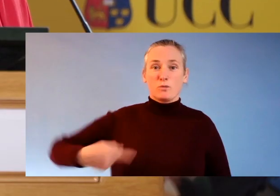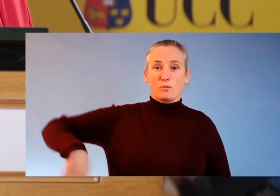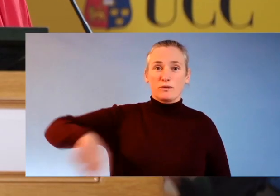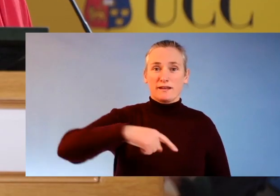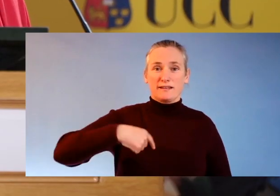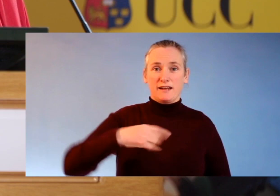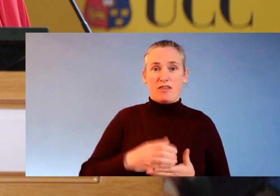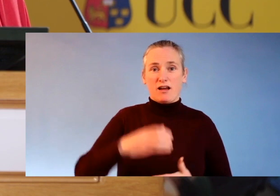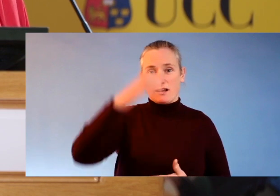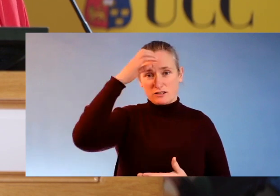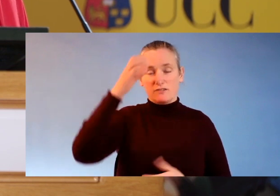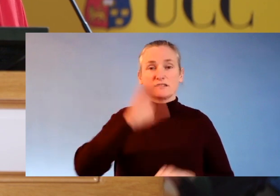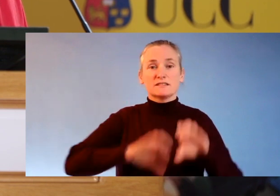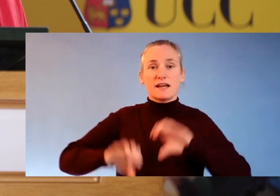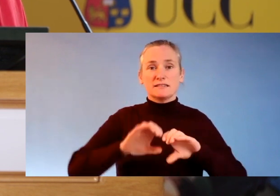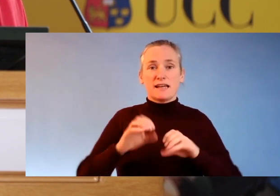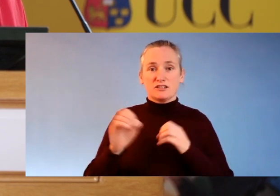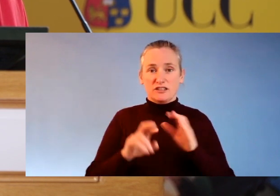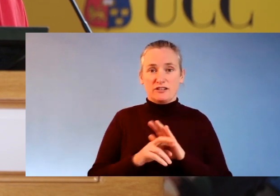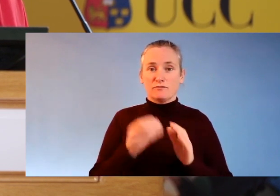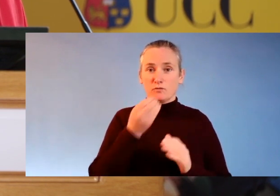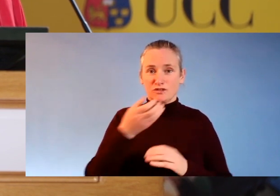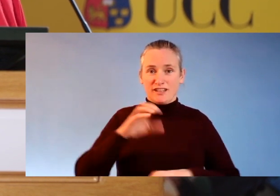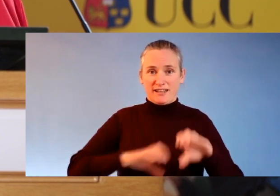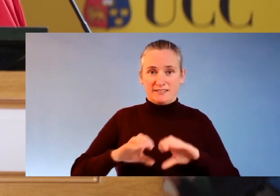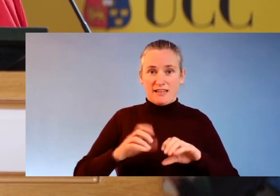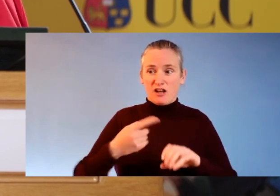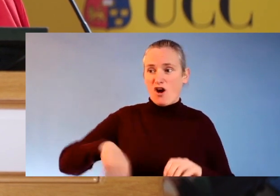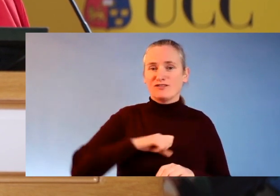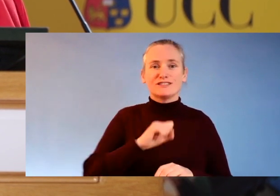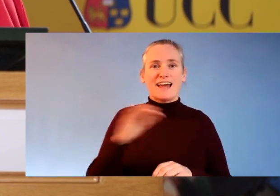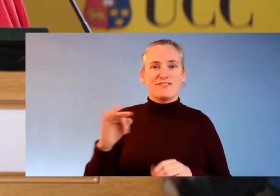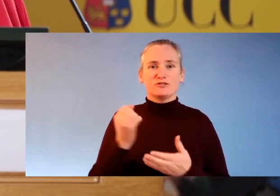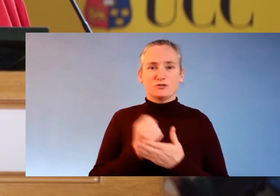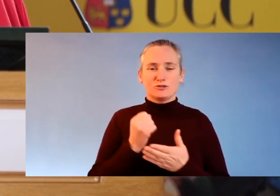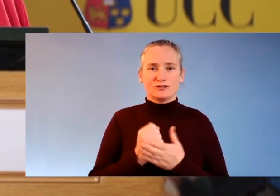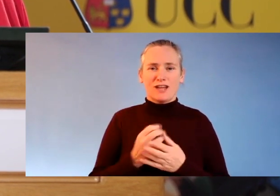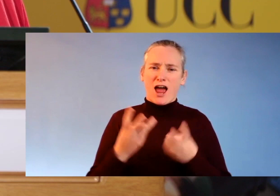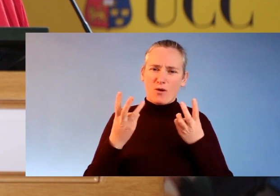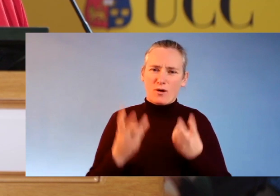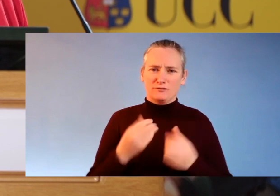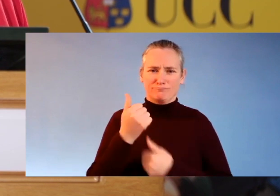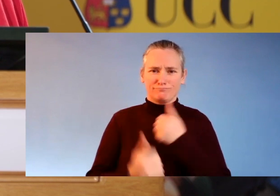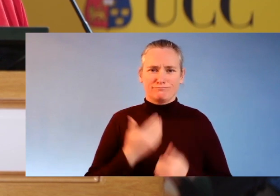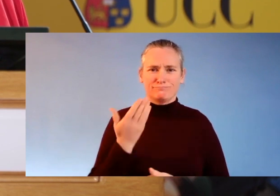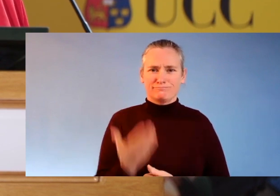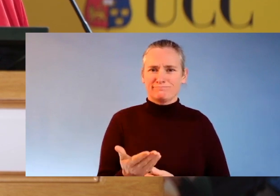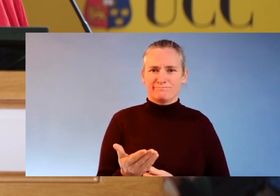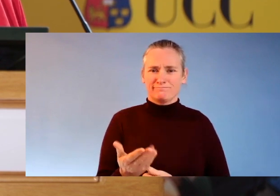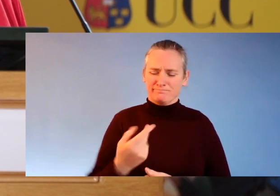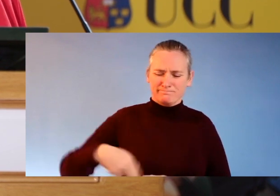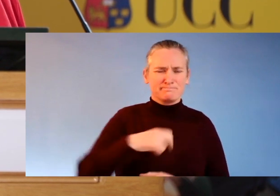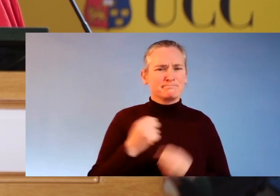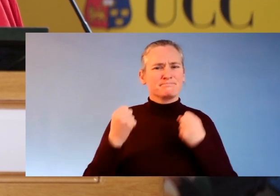On behalf of the College of Science, Engineering and Food Science, and all our staff and students, I want to congratulate you. We